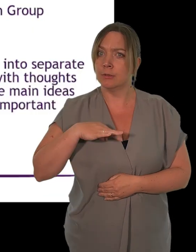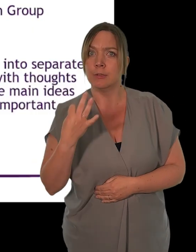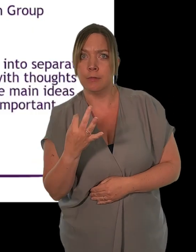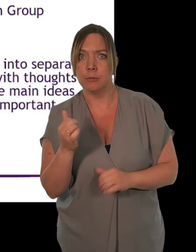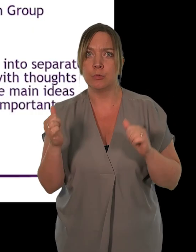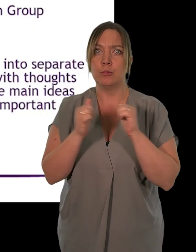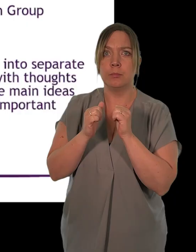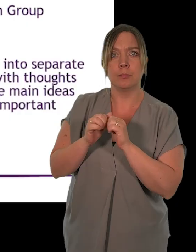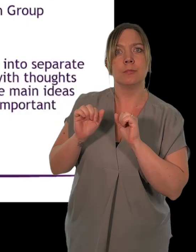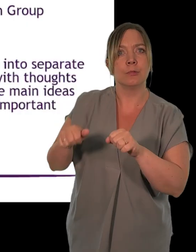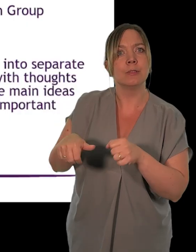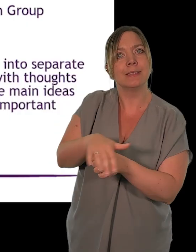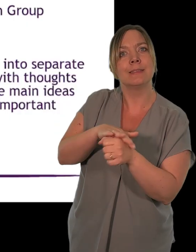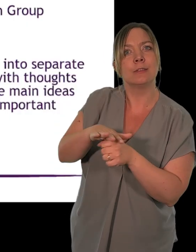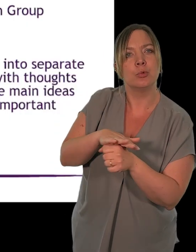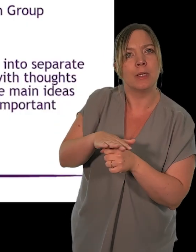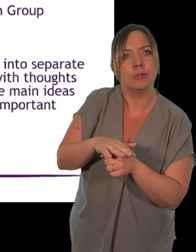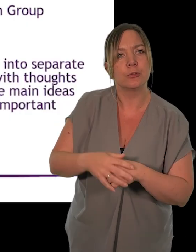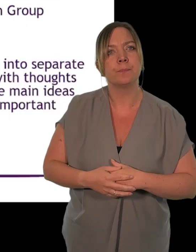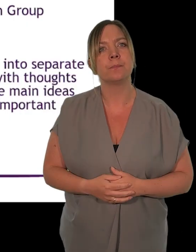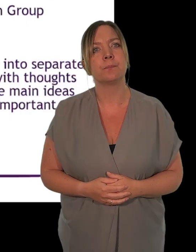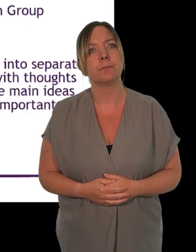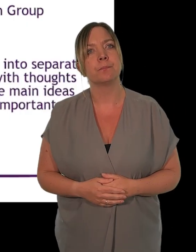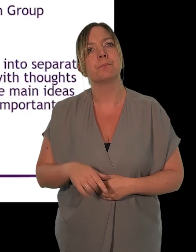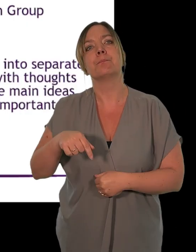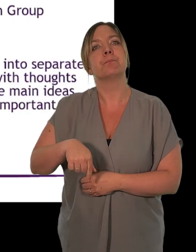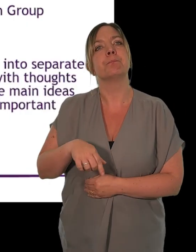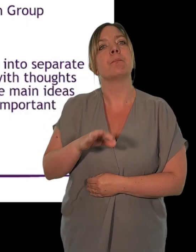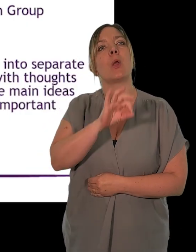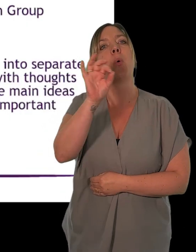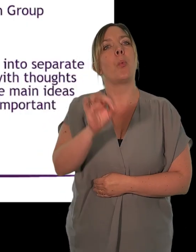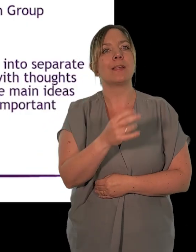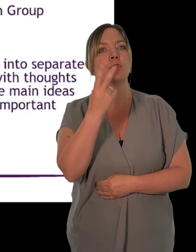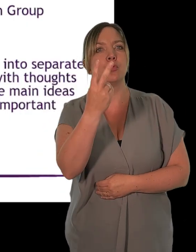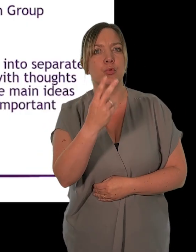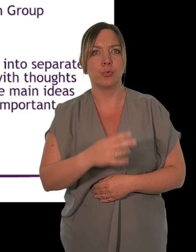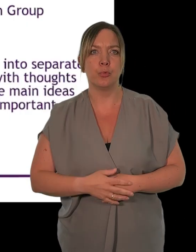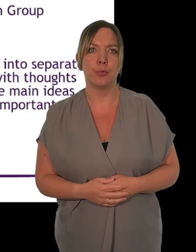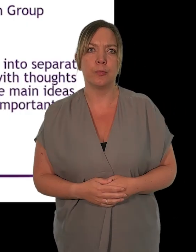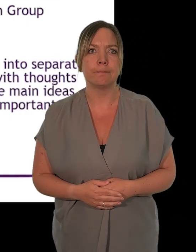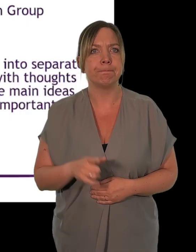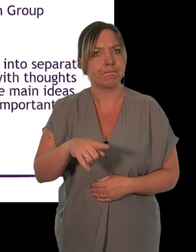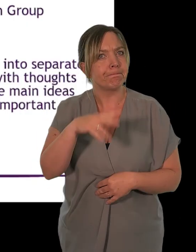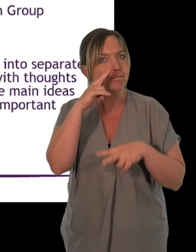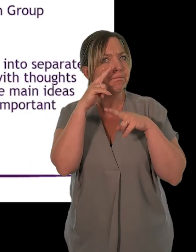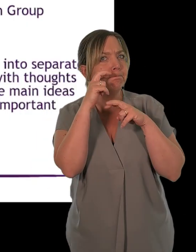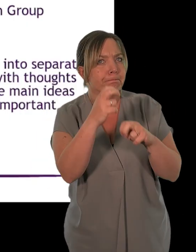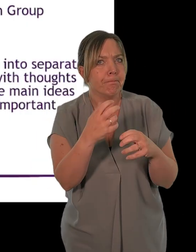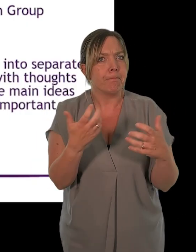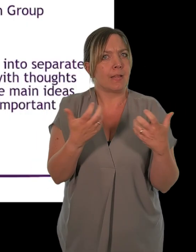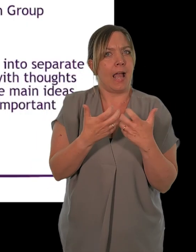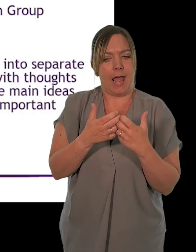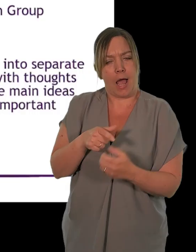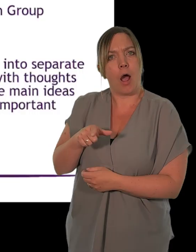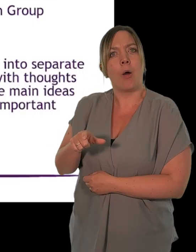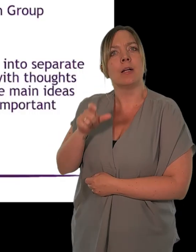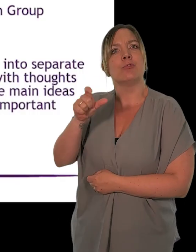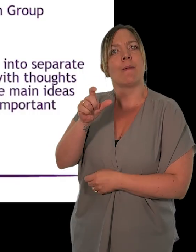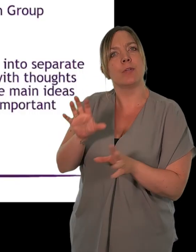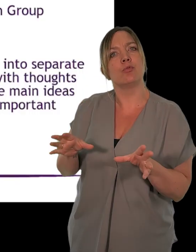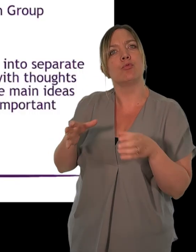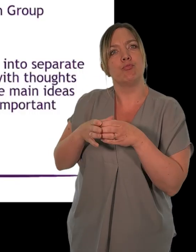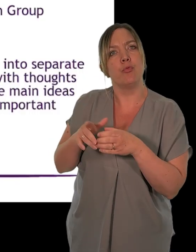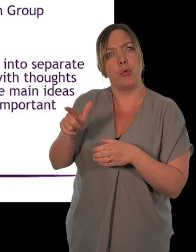that services provided meet customer needs. To analyse, you should break the topic down into separate